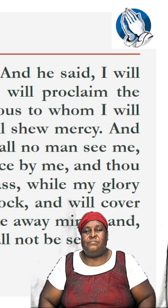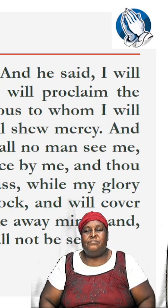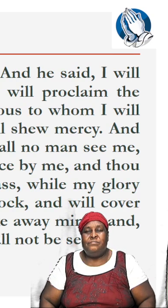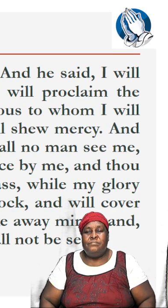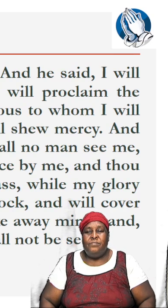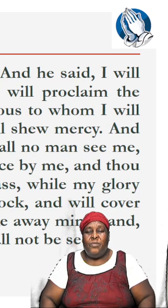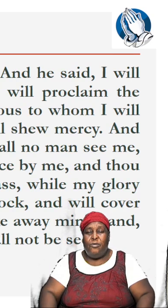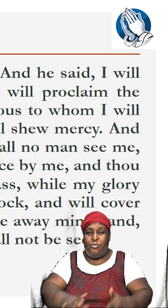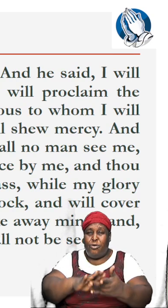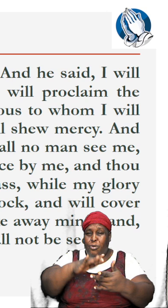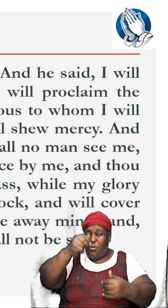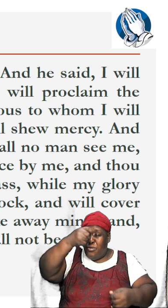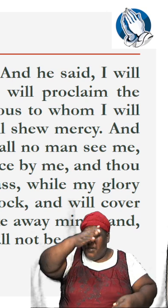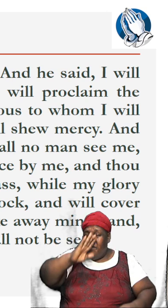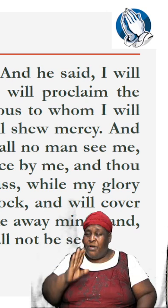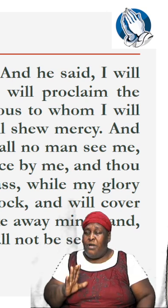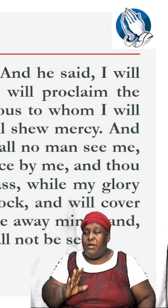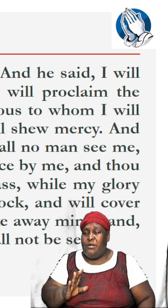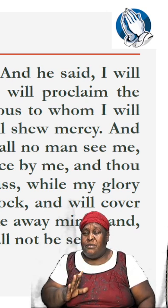The glory of God